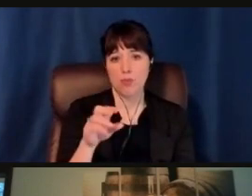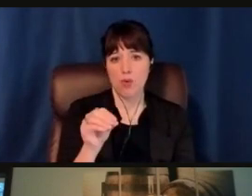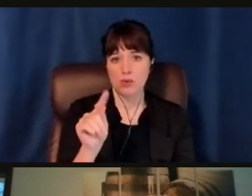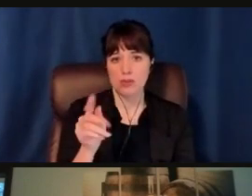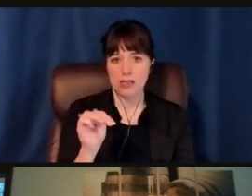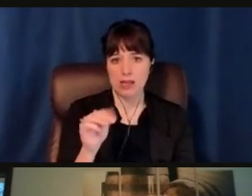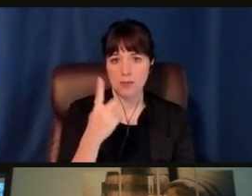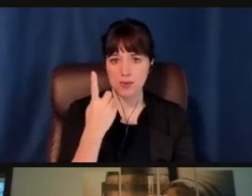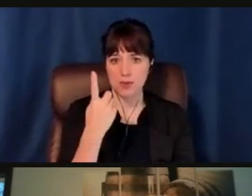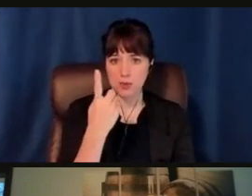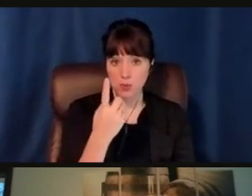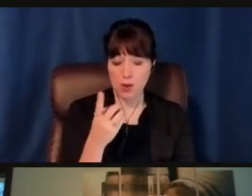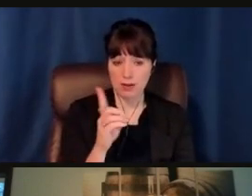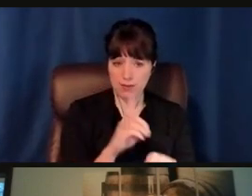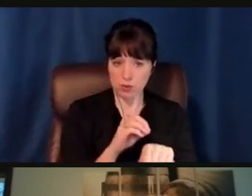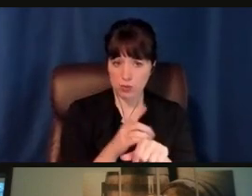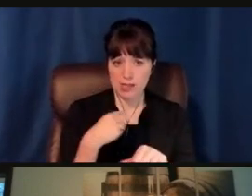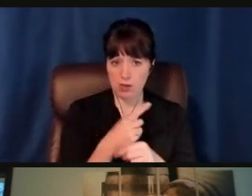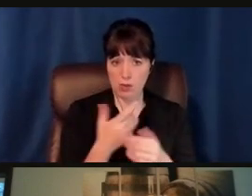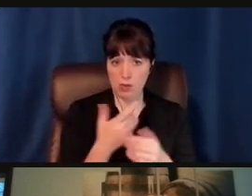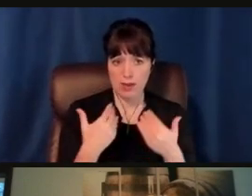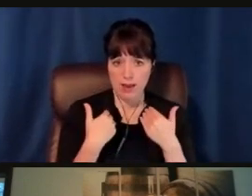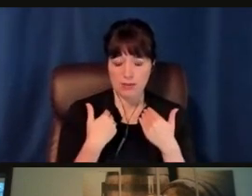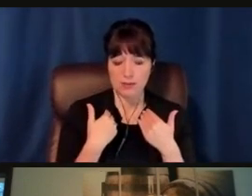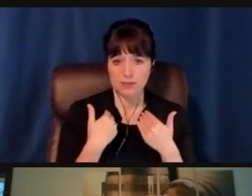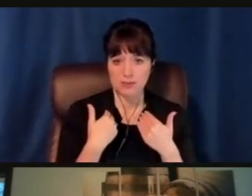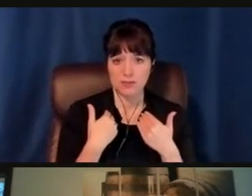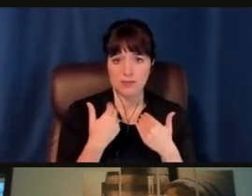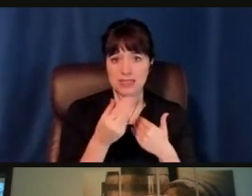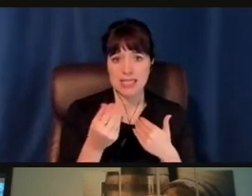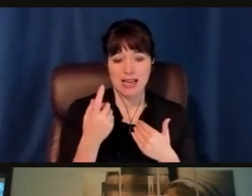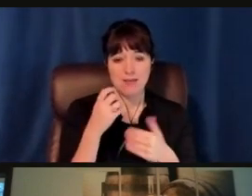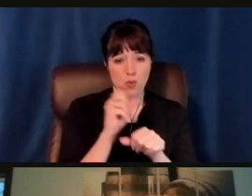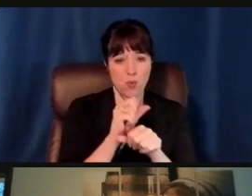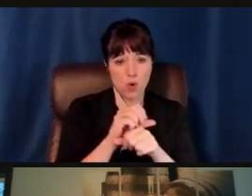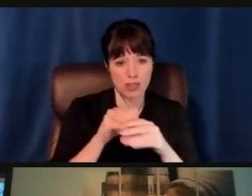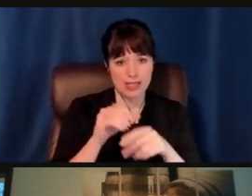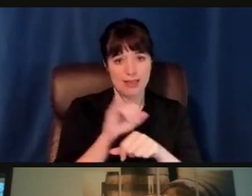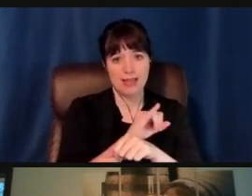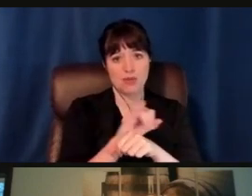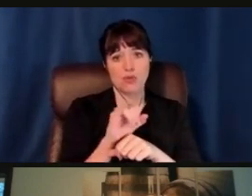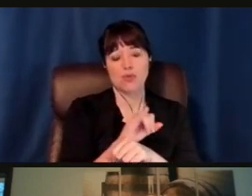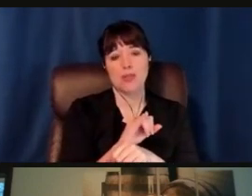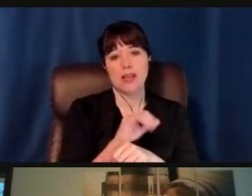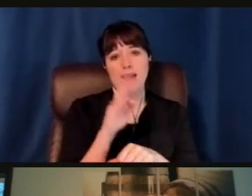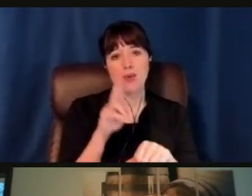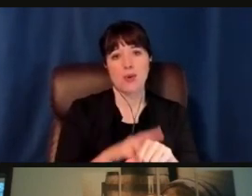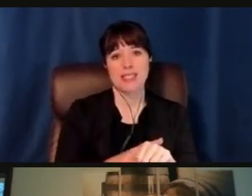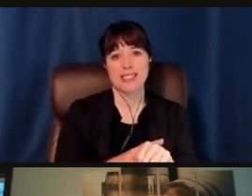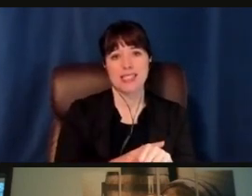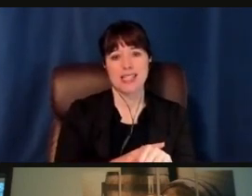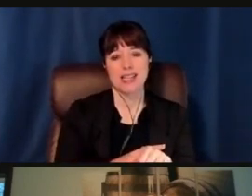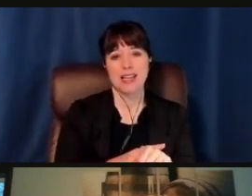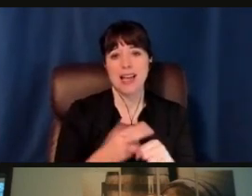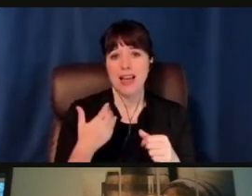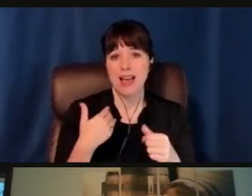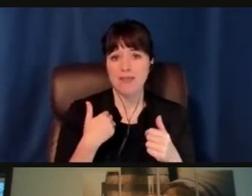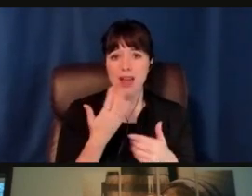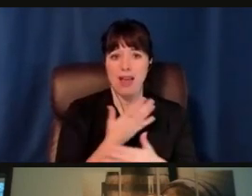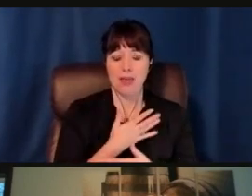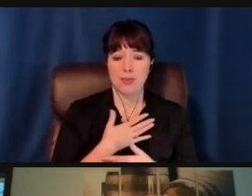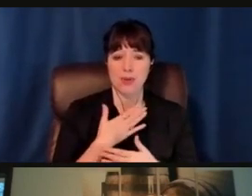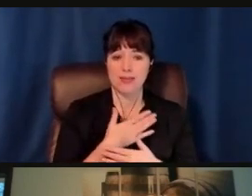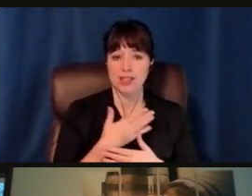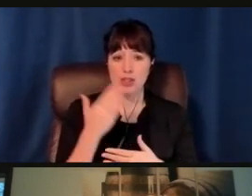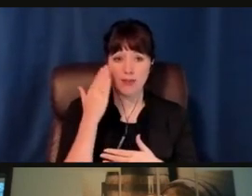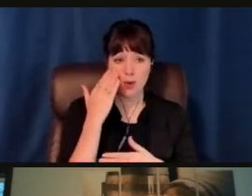one of the duties that we have. And having worked in the industry, of course, I have had the privilege of getting to